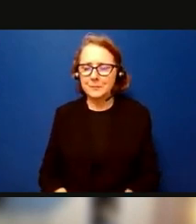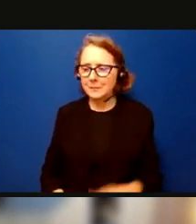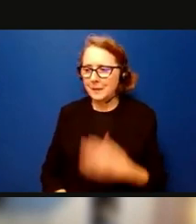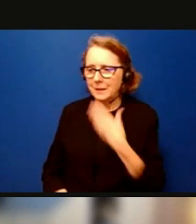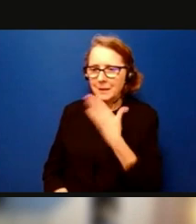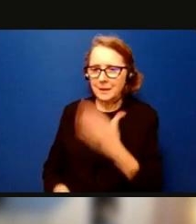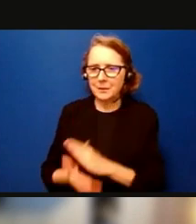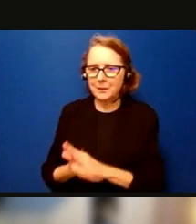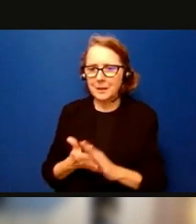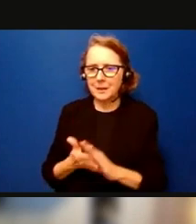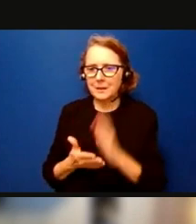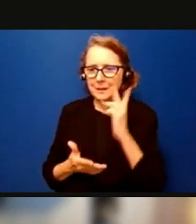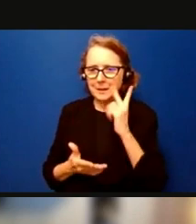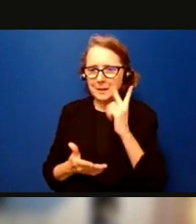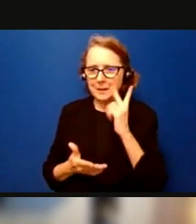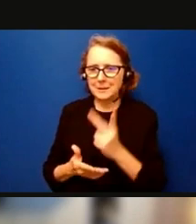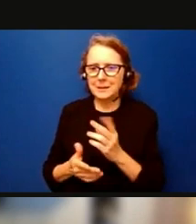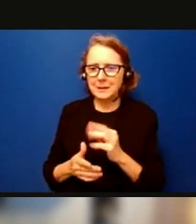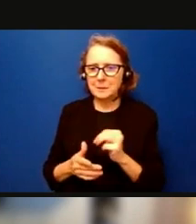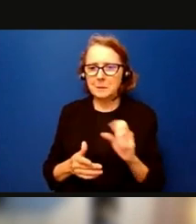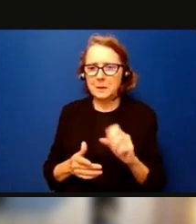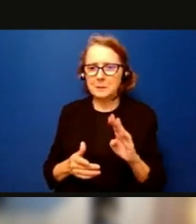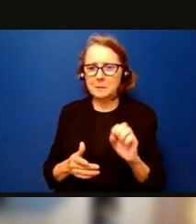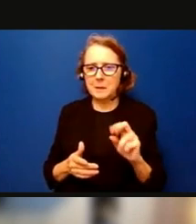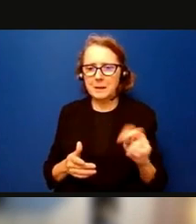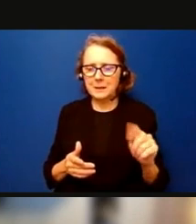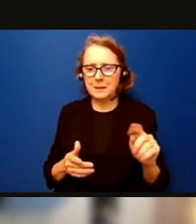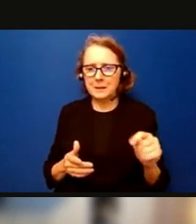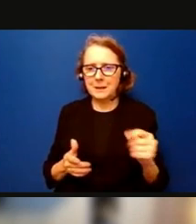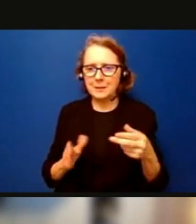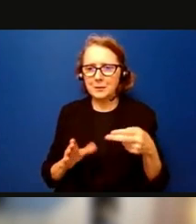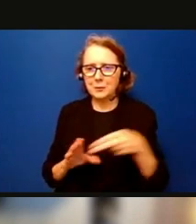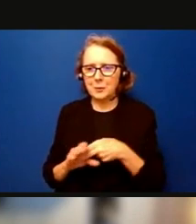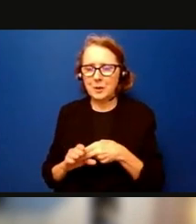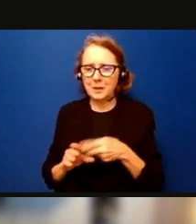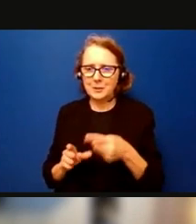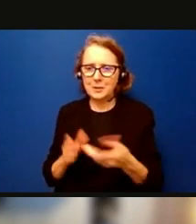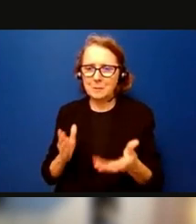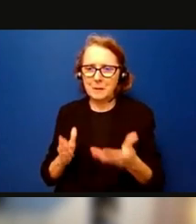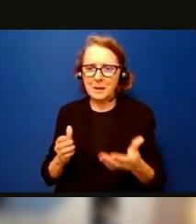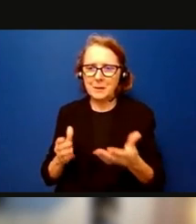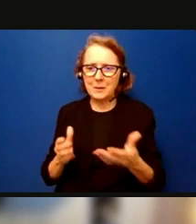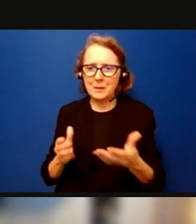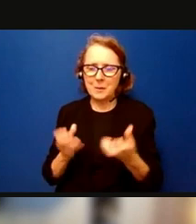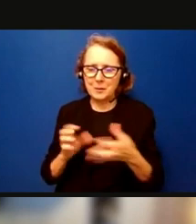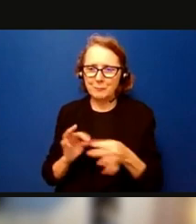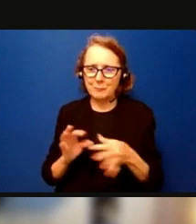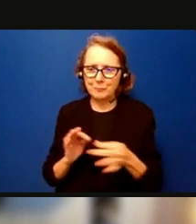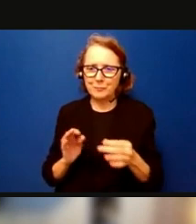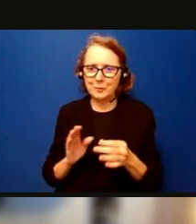see Ms. Bennett has joined us. I think that means she might have something to say to give us a little bit more background on how we